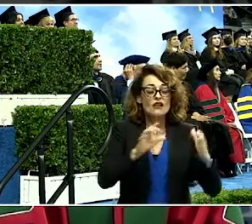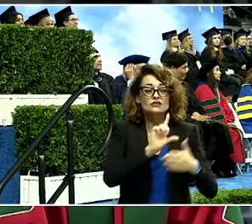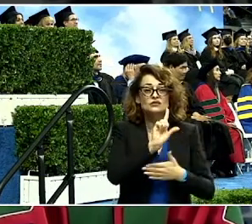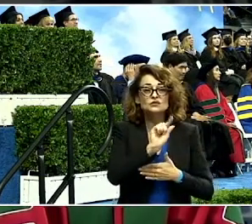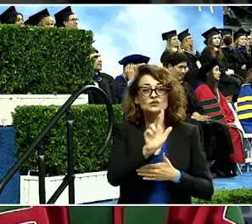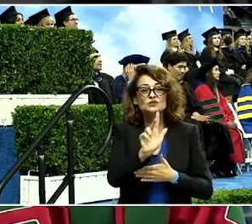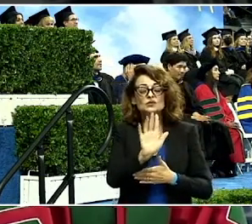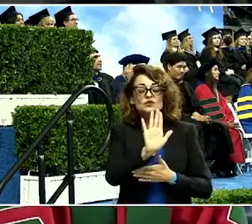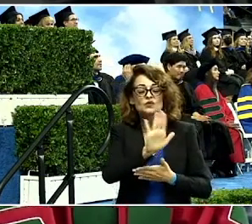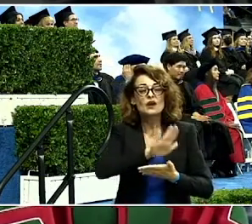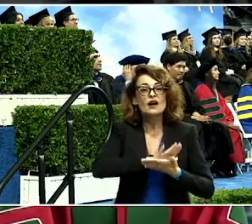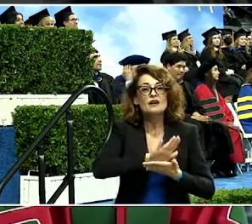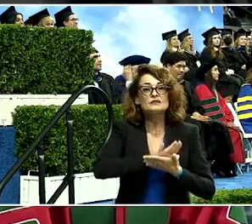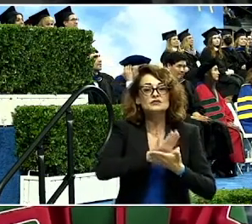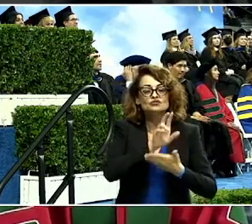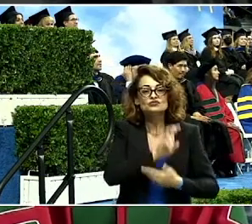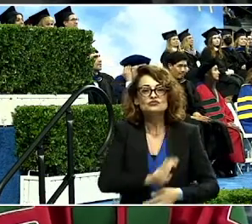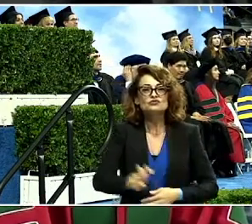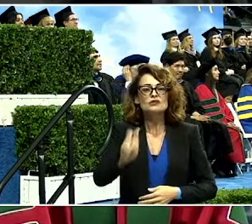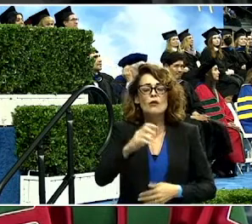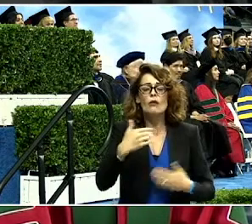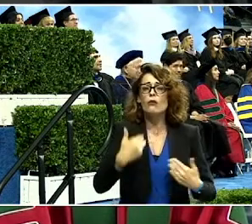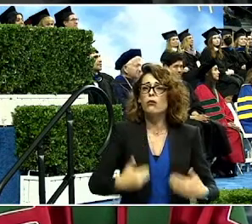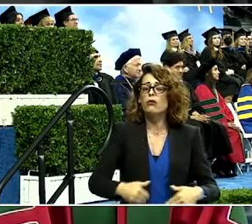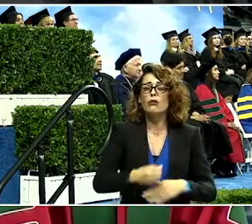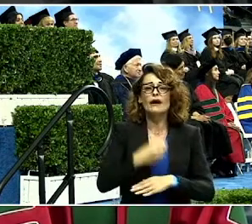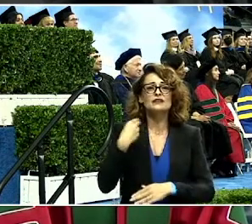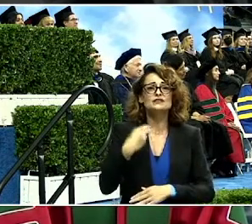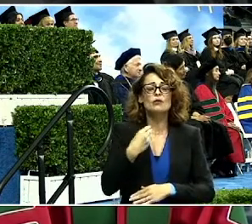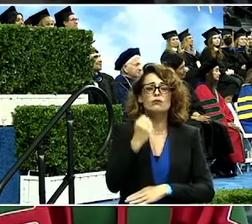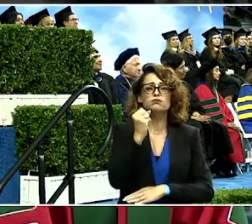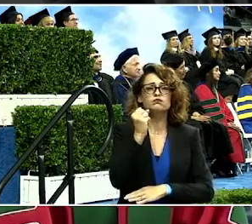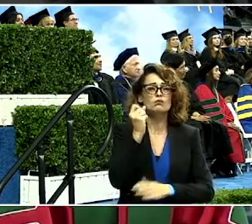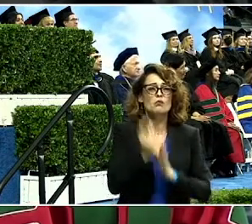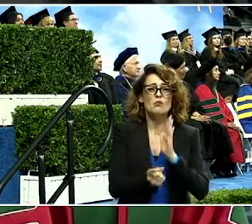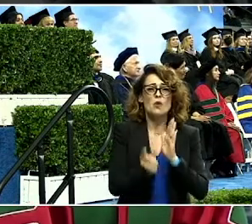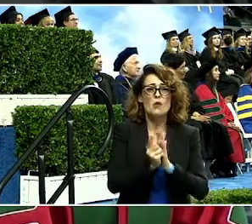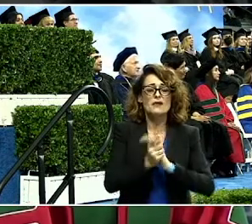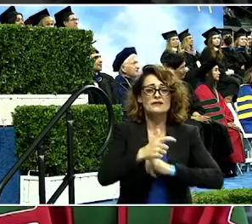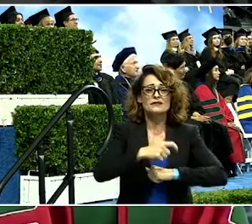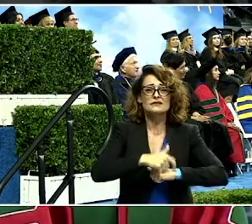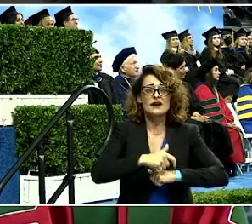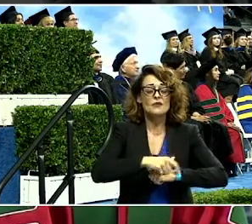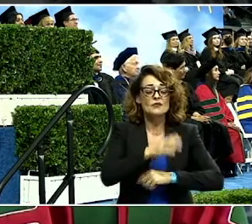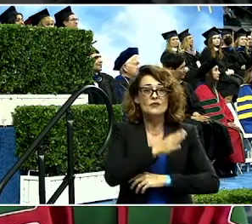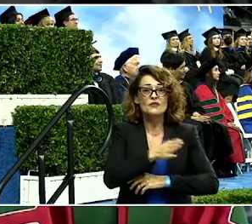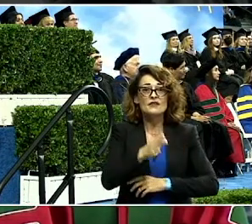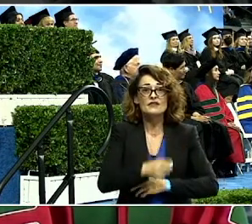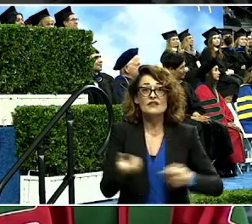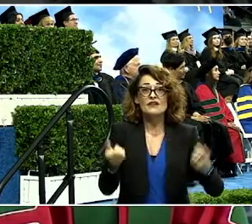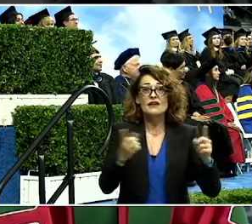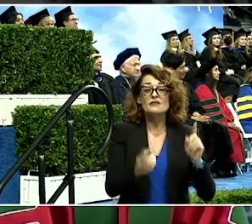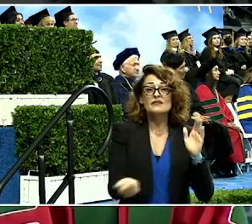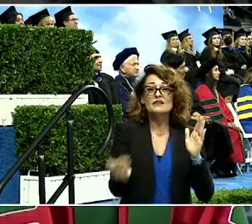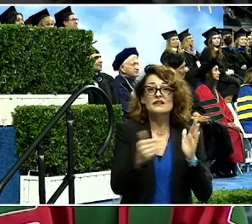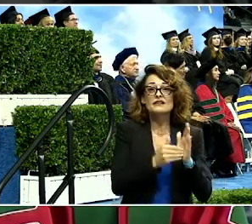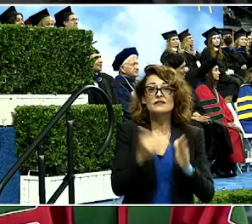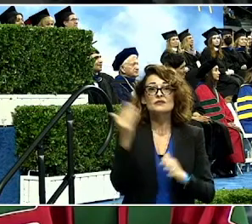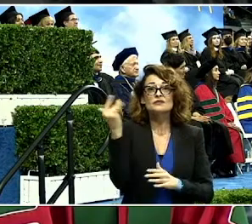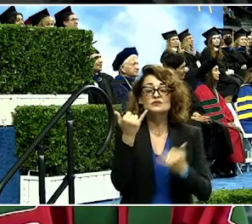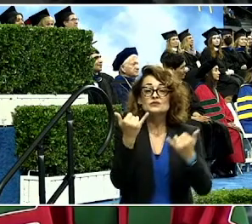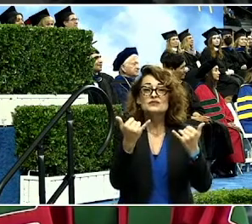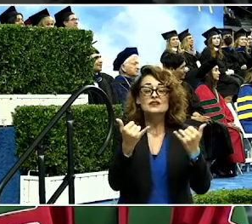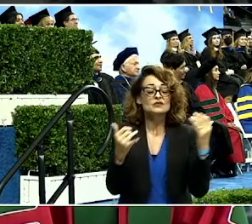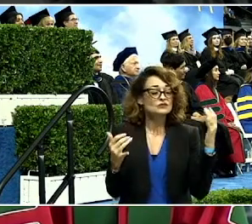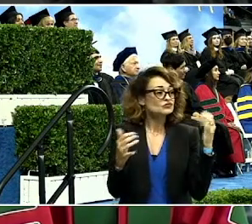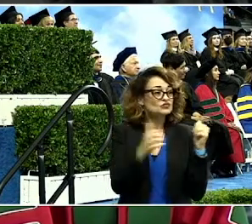to this historic moment in time, which will never come again. Because today, together, we look forward to a bright